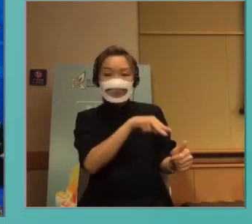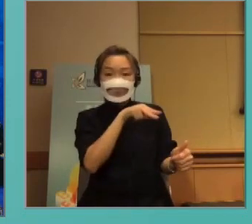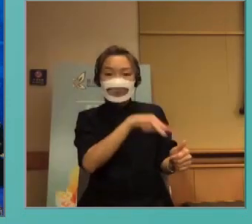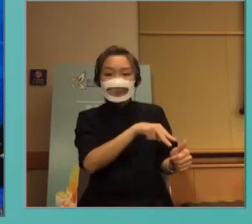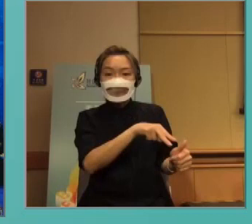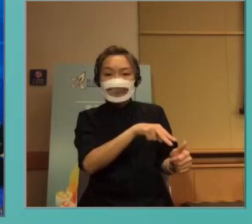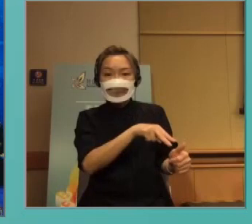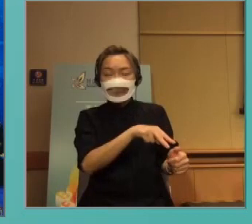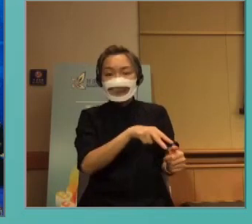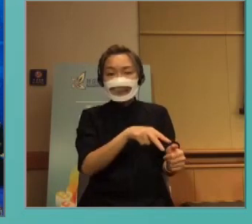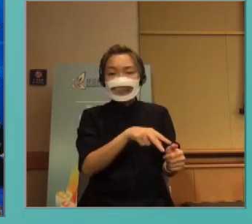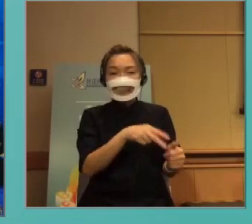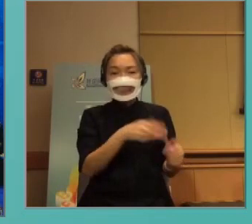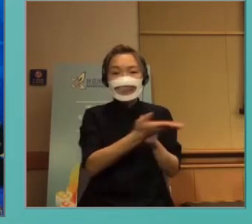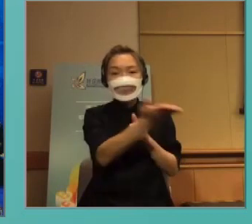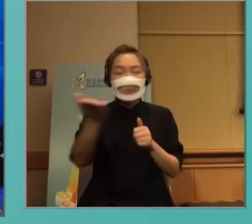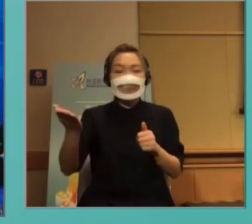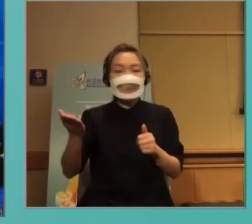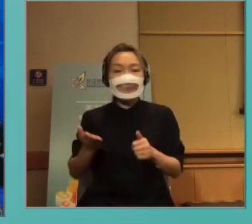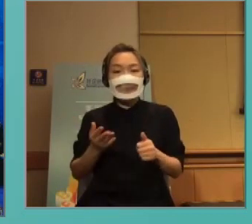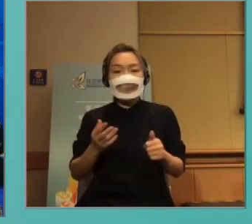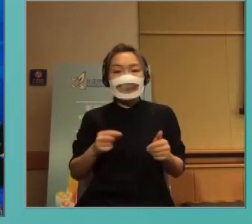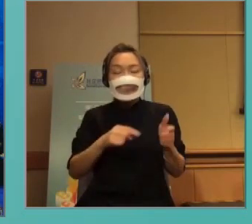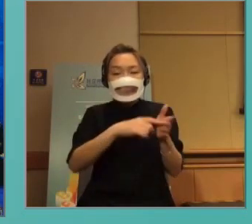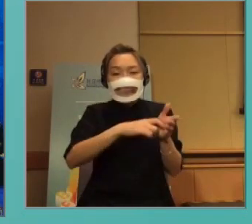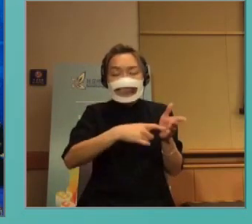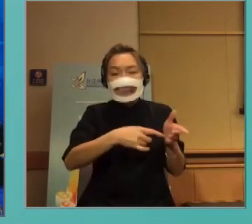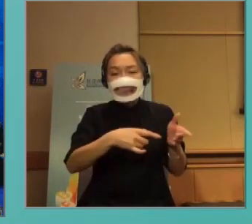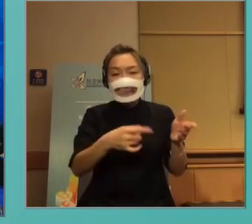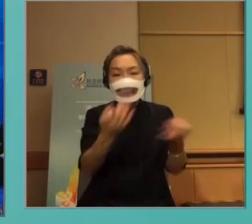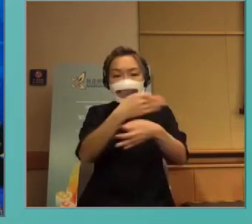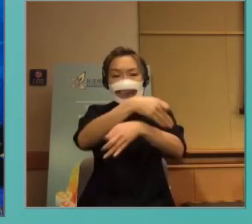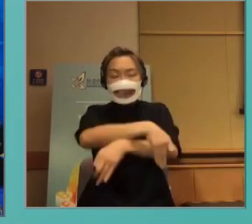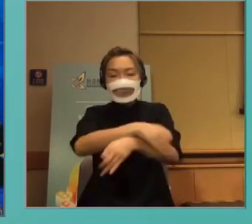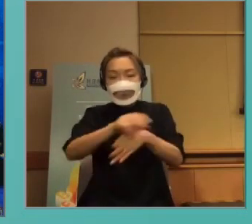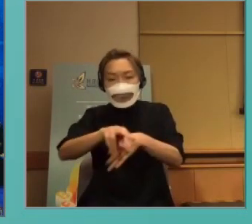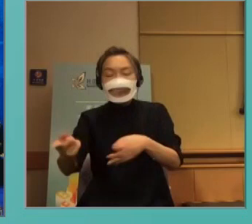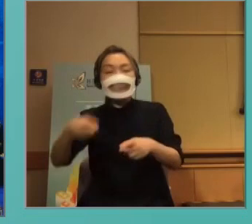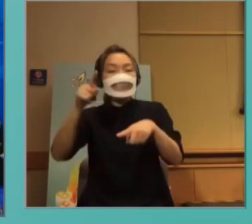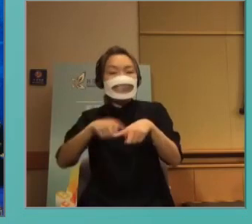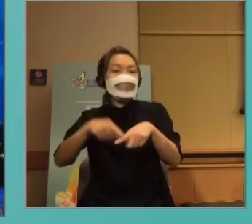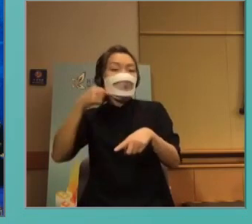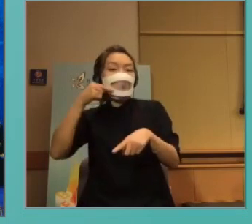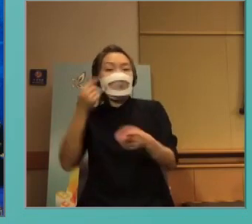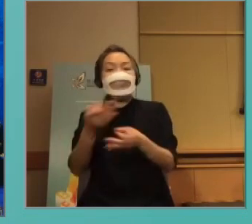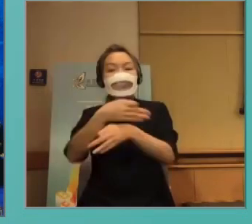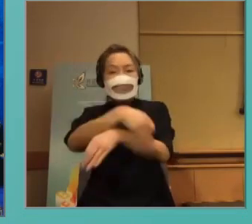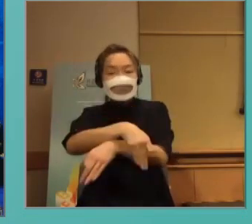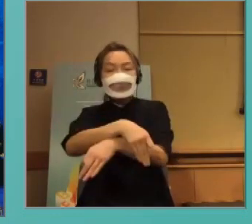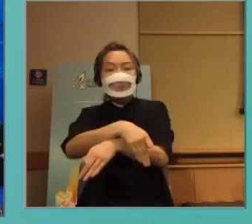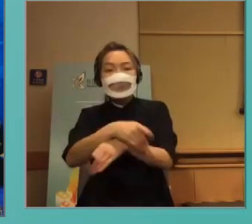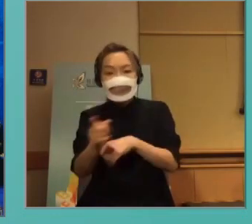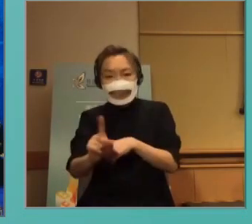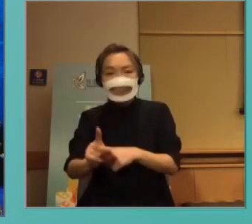real contract. And there's huge potential for it because smart contract is a way that can resolve a lot of our real life disputes